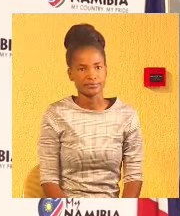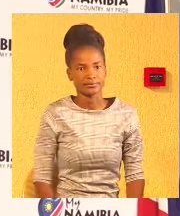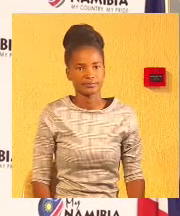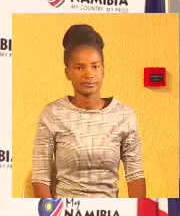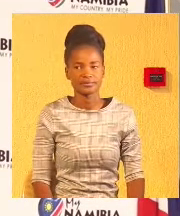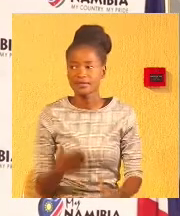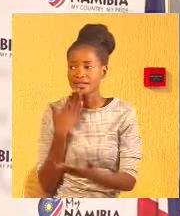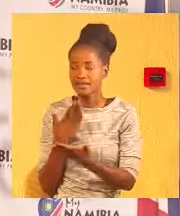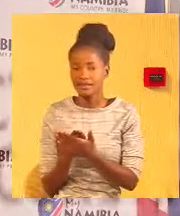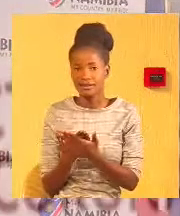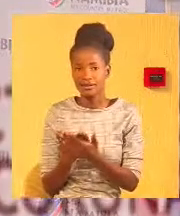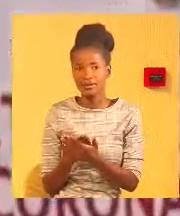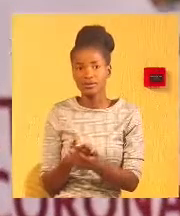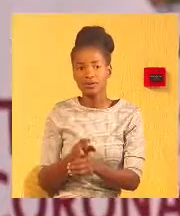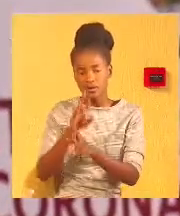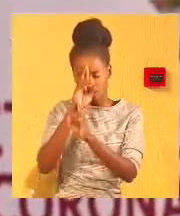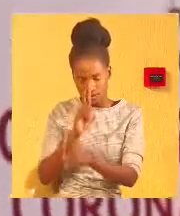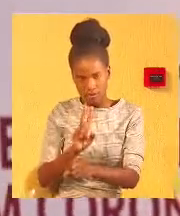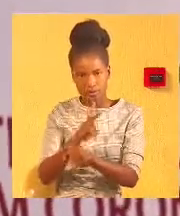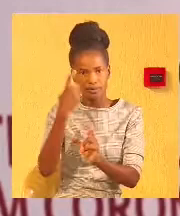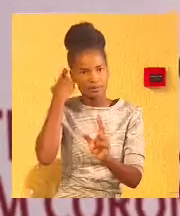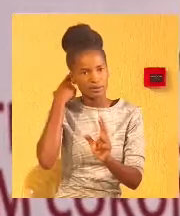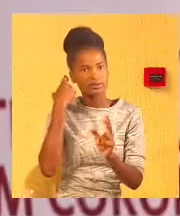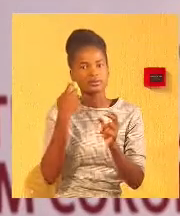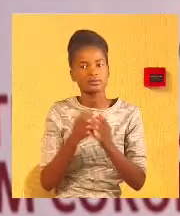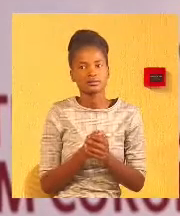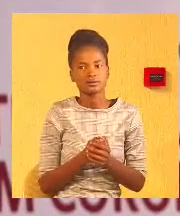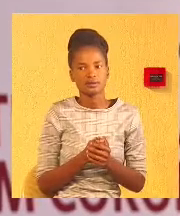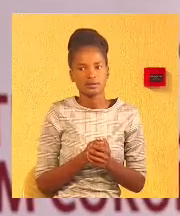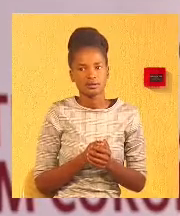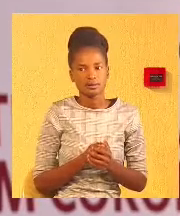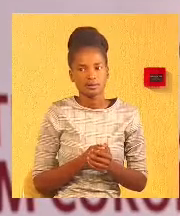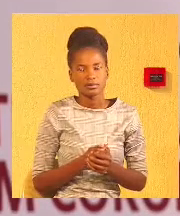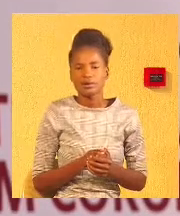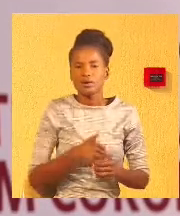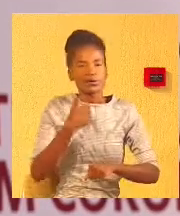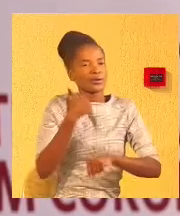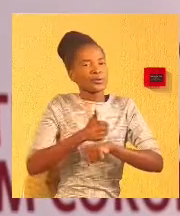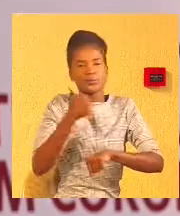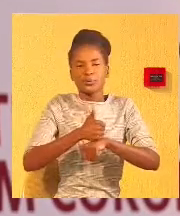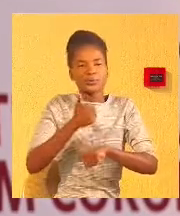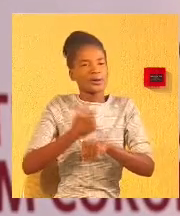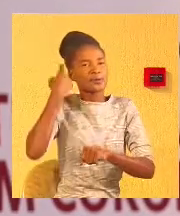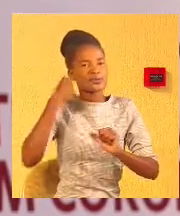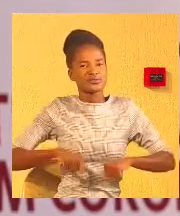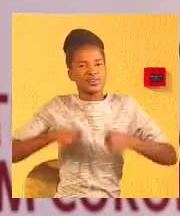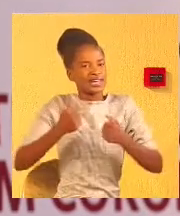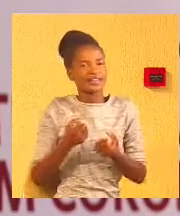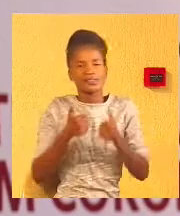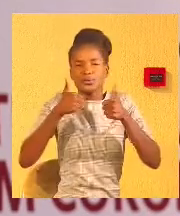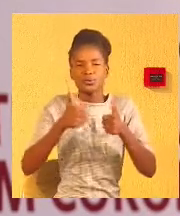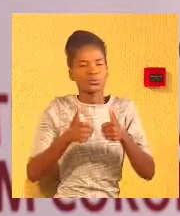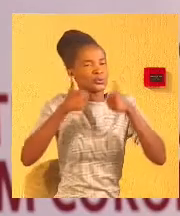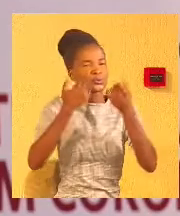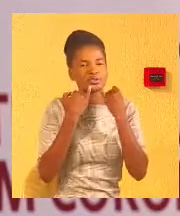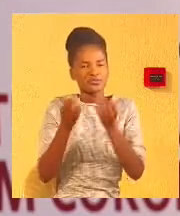Thank you very much, DM, for that update. It seems we only get good news from the Ministry of Health this day, so we are very, very